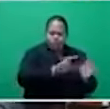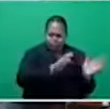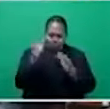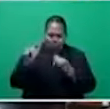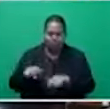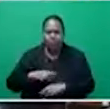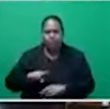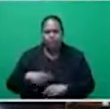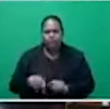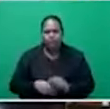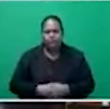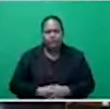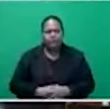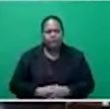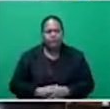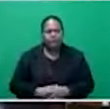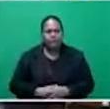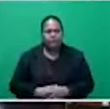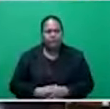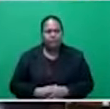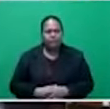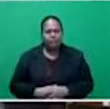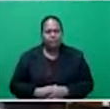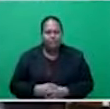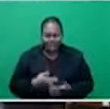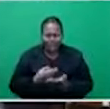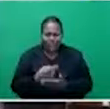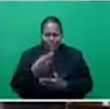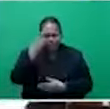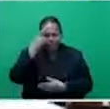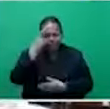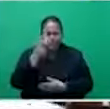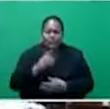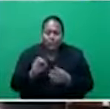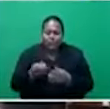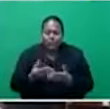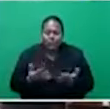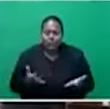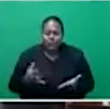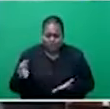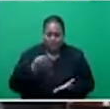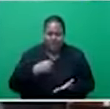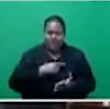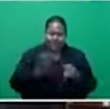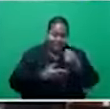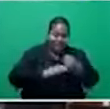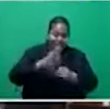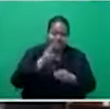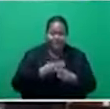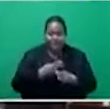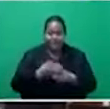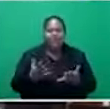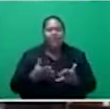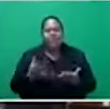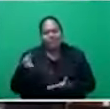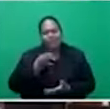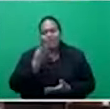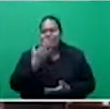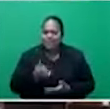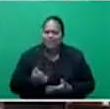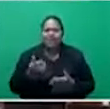Mr. Speaker, sir, that is the fact. So they have now come forward to us saying, please convert our leases to residential lease. We expect more to do